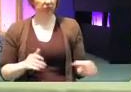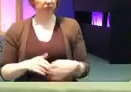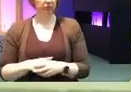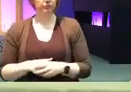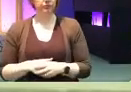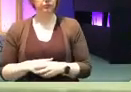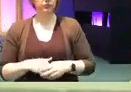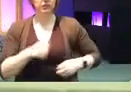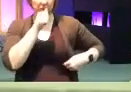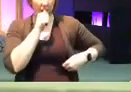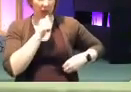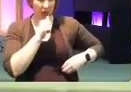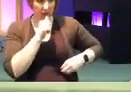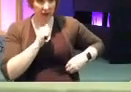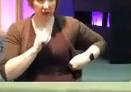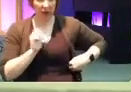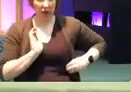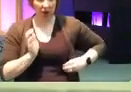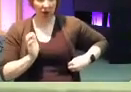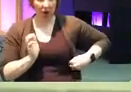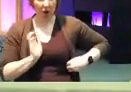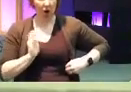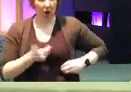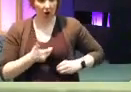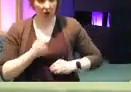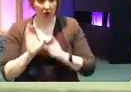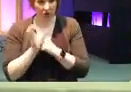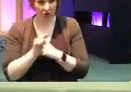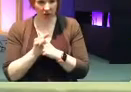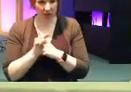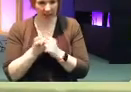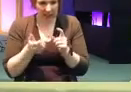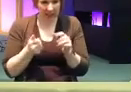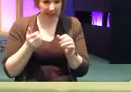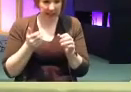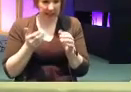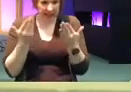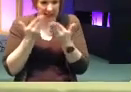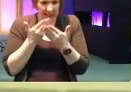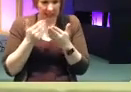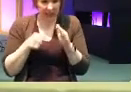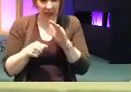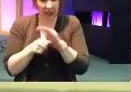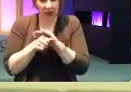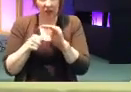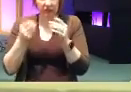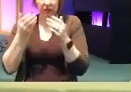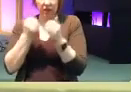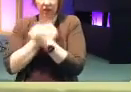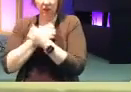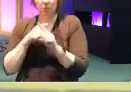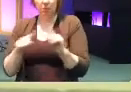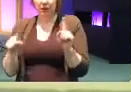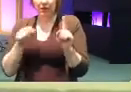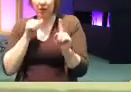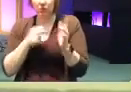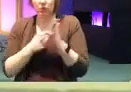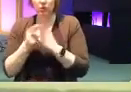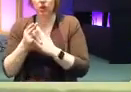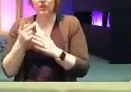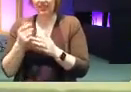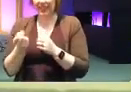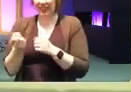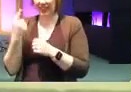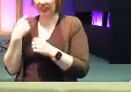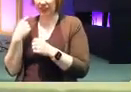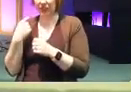Tolerance, even in our culture right now, tolerance disguised as love has eroded absolute truth. In the last year, we have seen